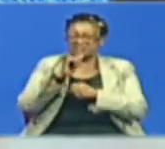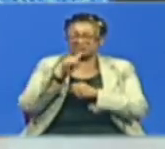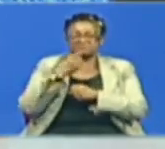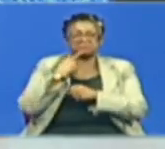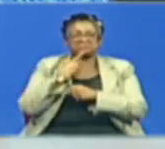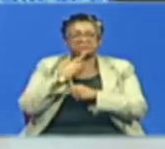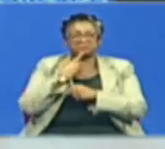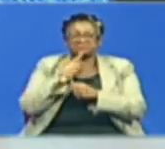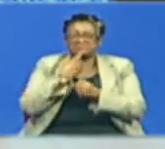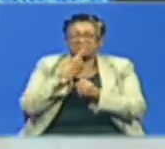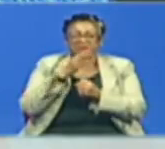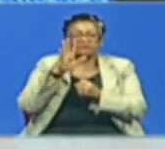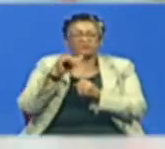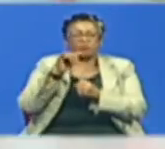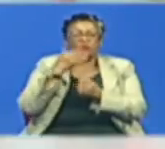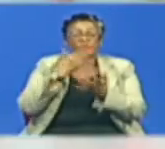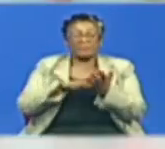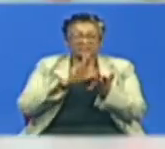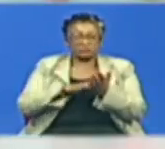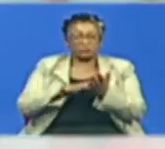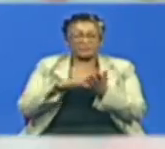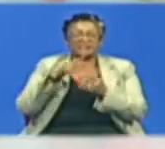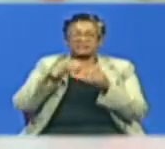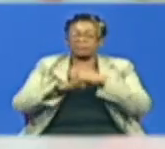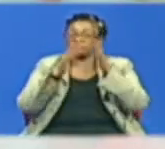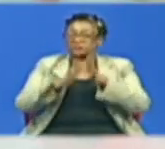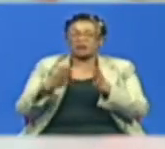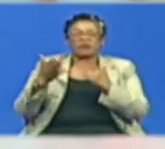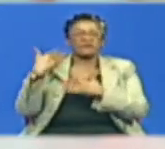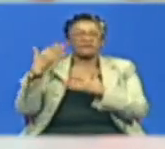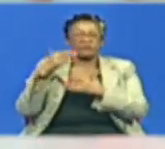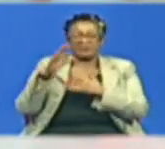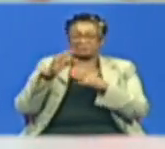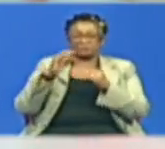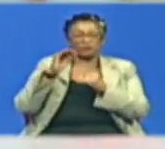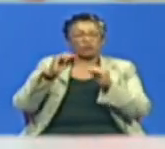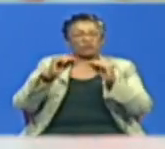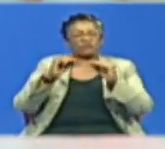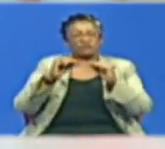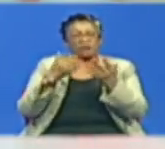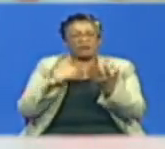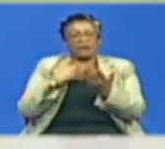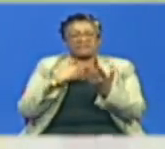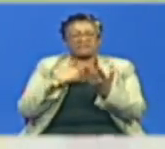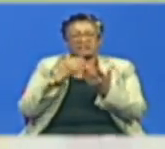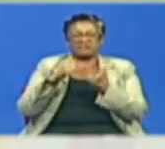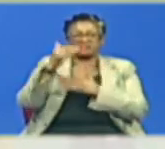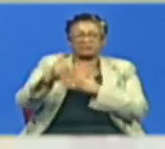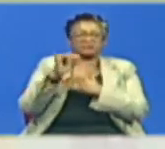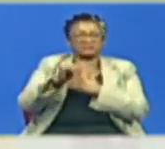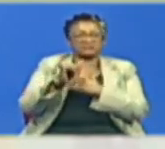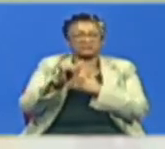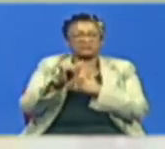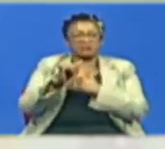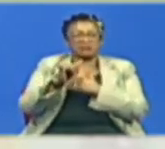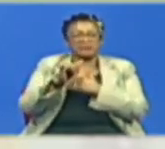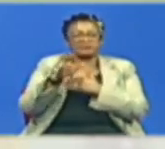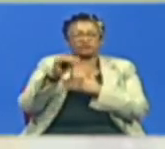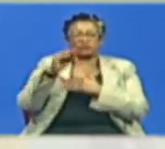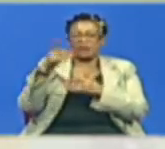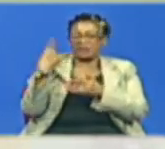racist comments aimed at fans. The former AFC Leopards coach allegedly made the comments after a 1-1 draw against Mtibwa Sugar last